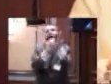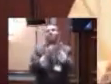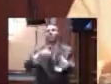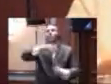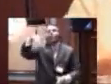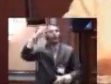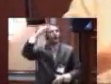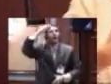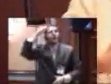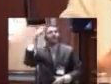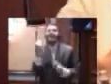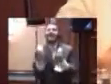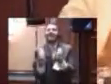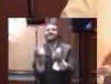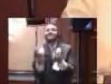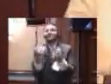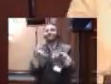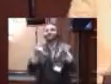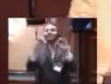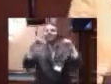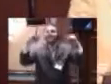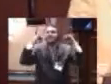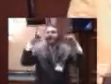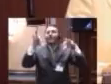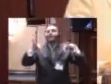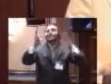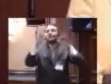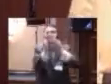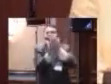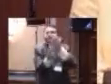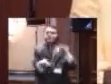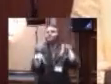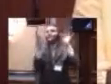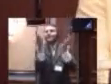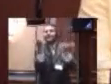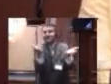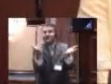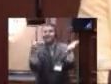I'm not going to go into